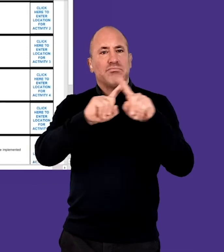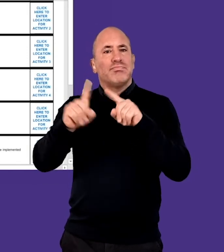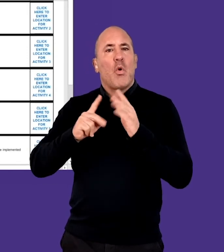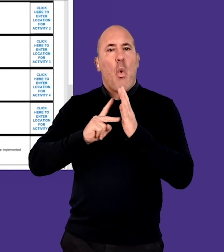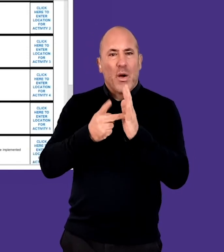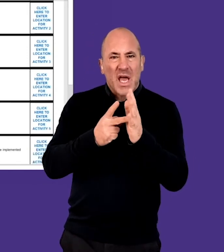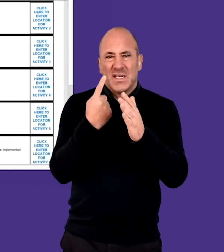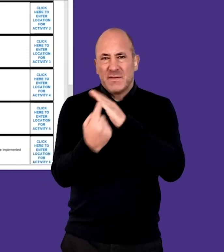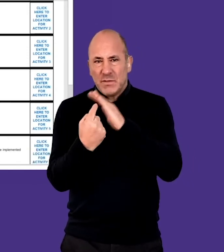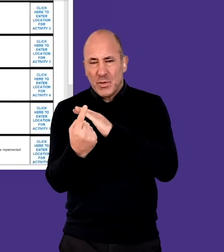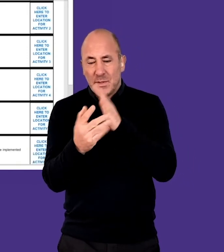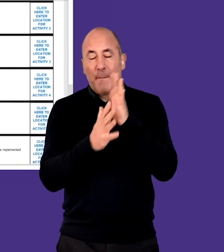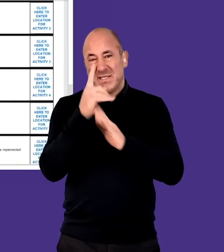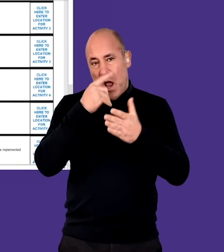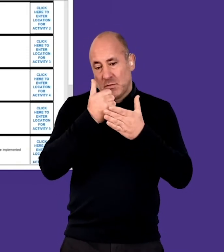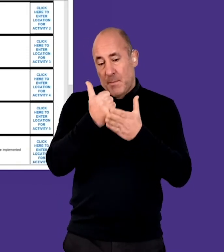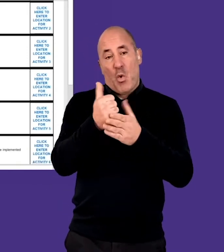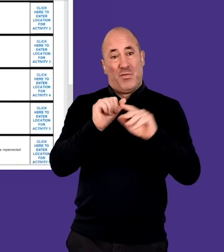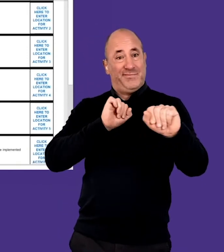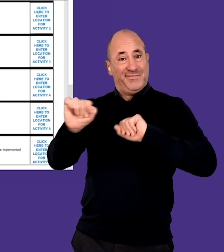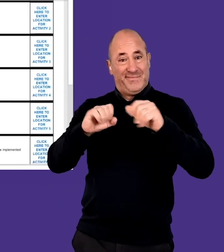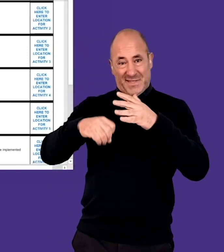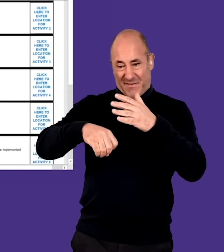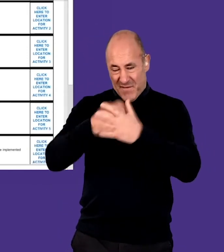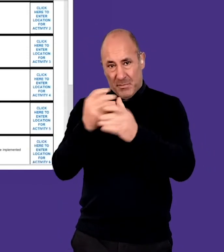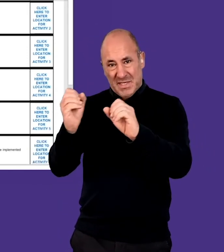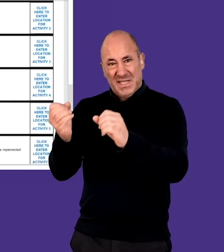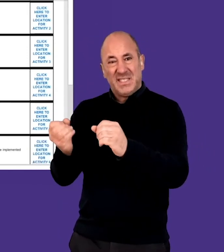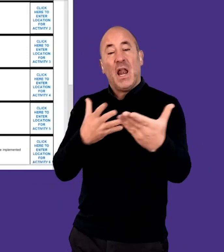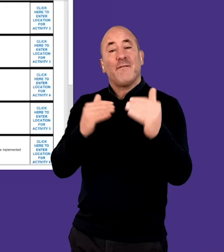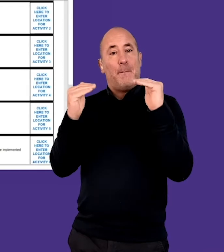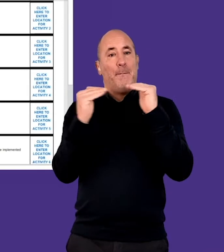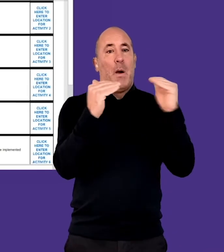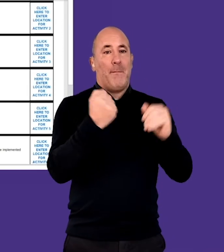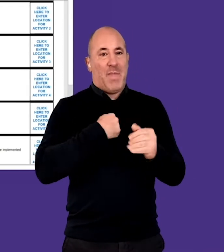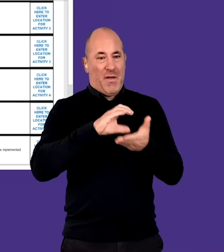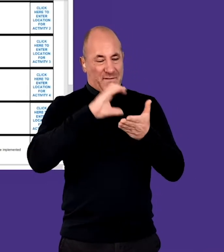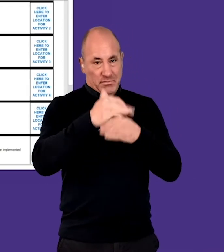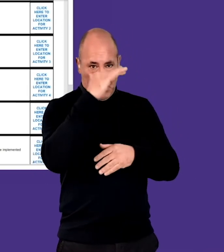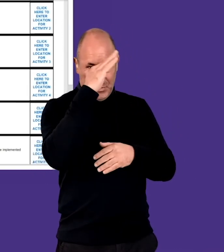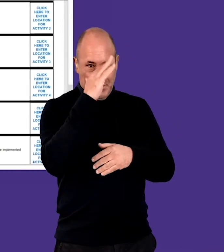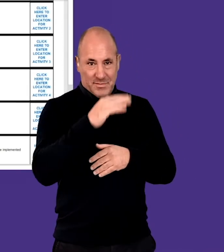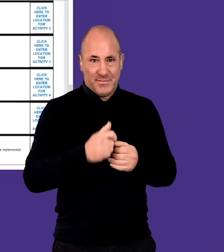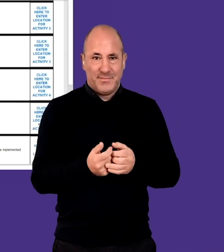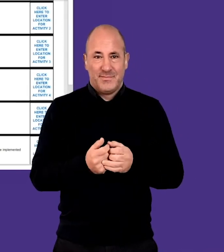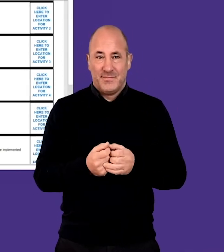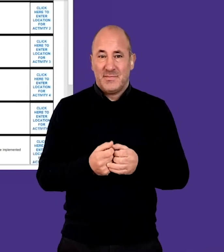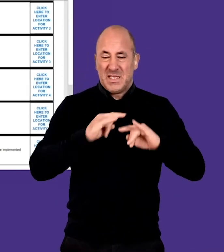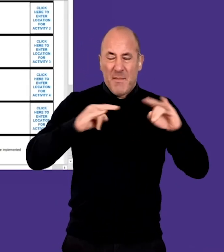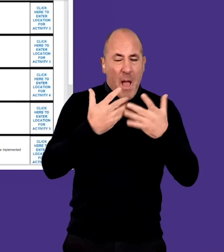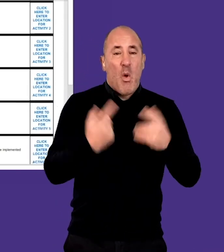to deliver to other organisations and to individuals to aid their development and delivery against our investment